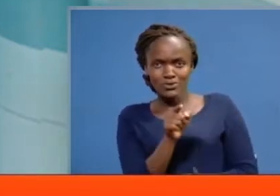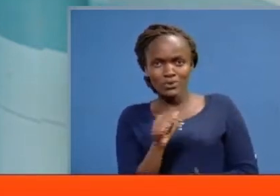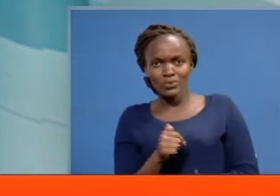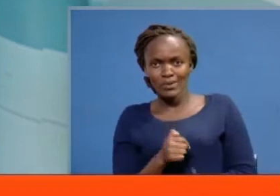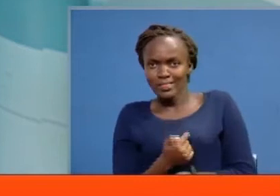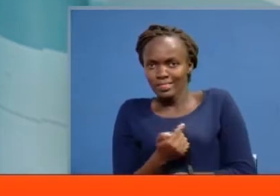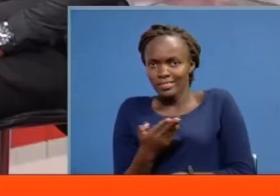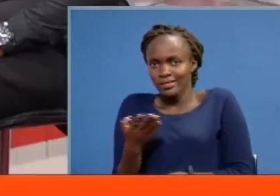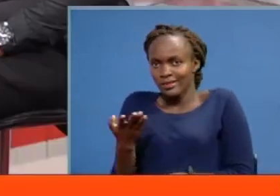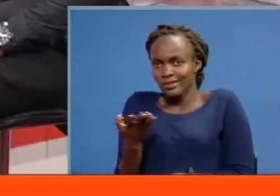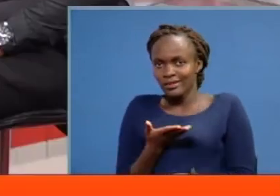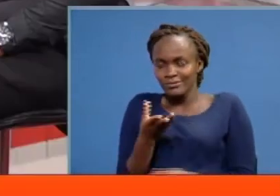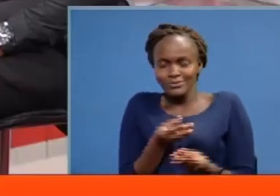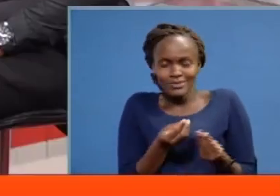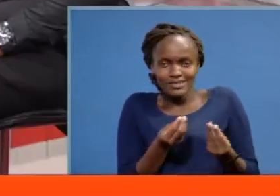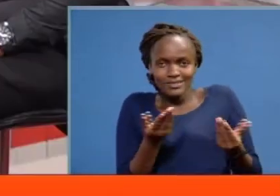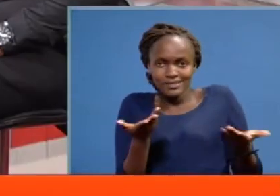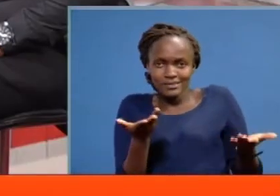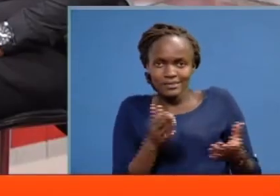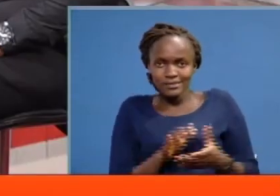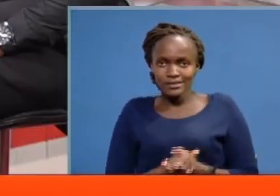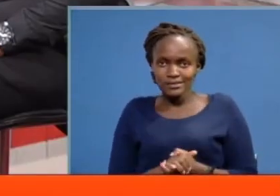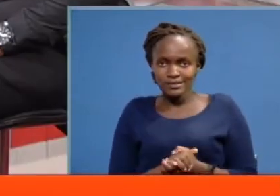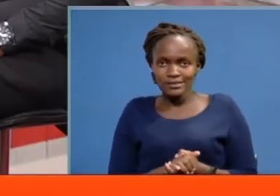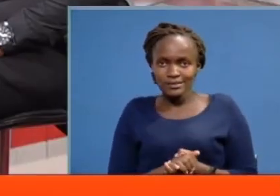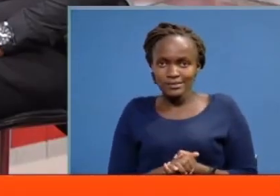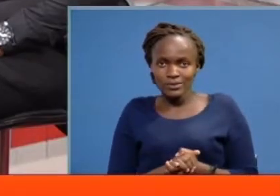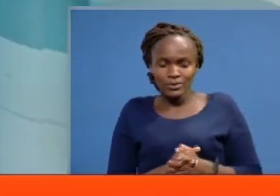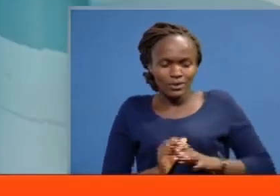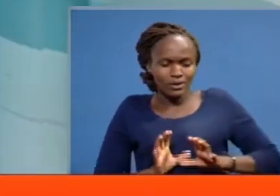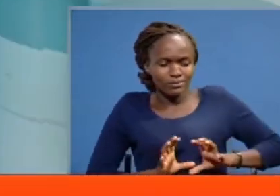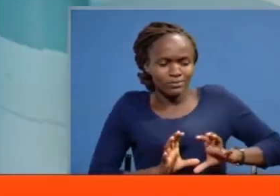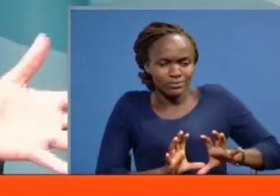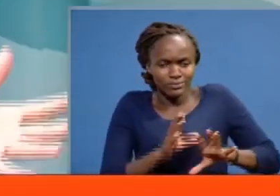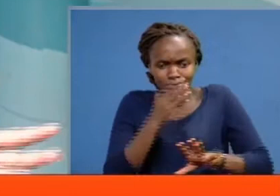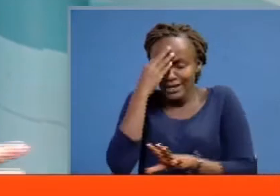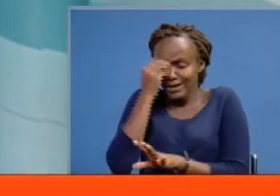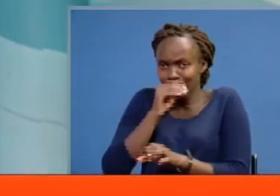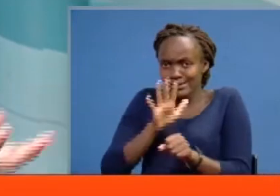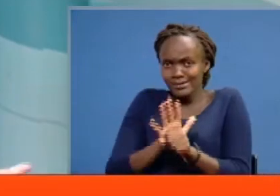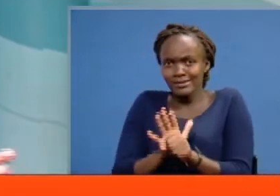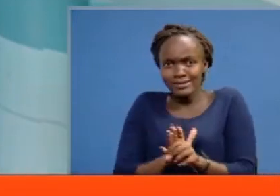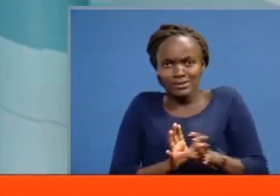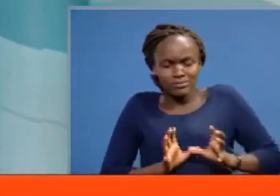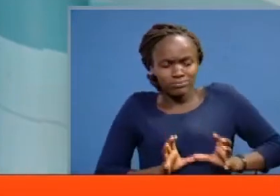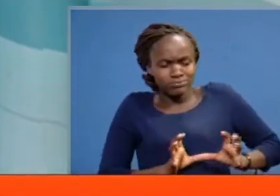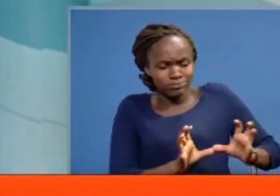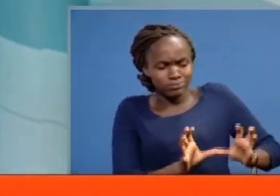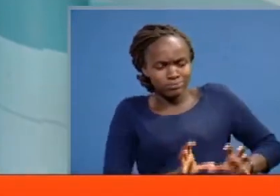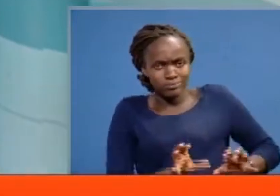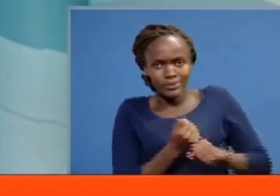person you are you easily, pushed to anger? Does being pushed to the corner really scare you out